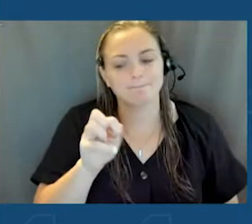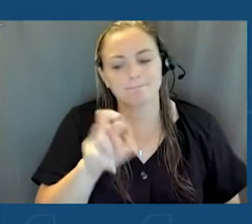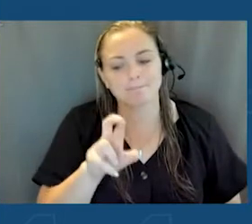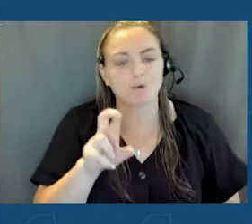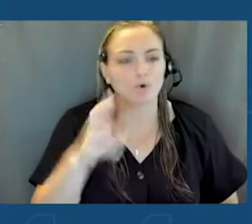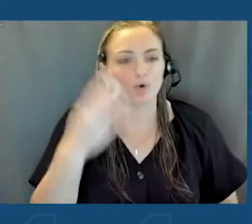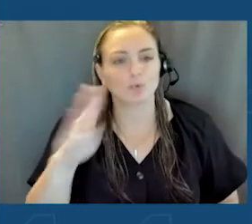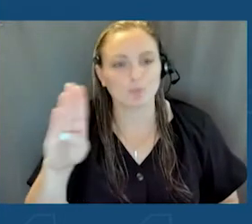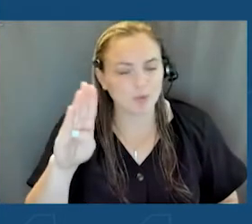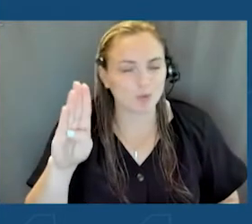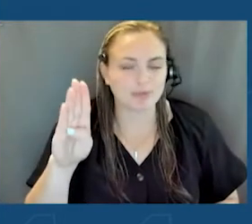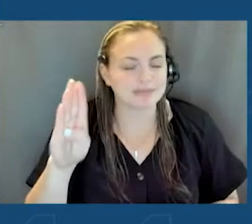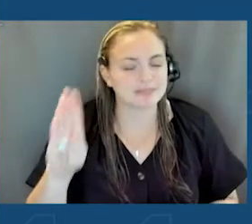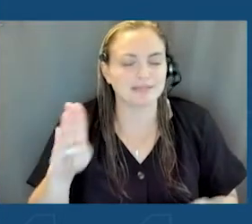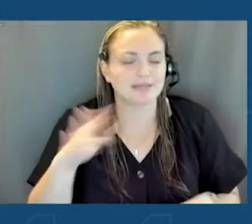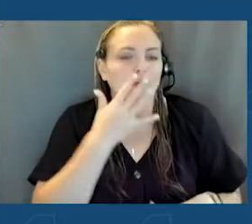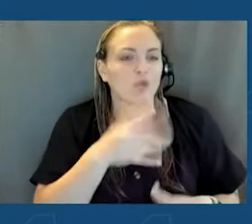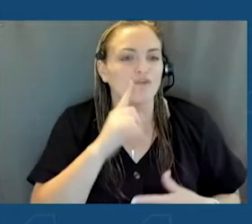Gillibrand.